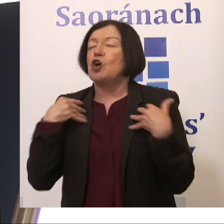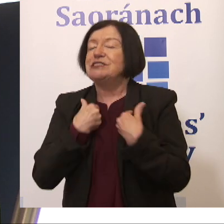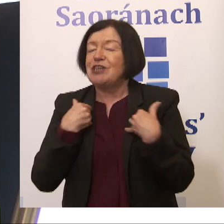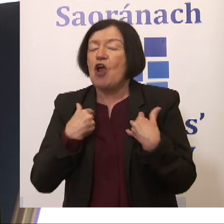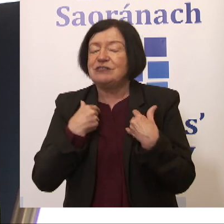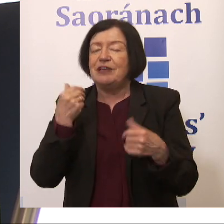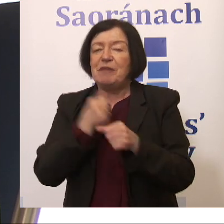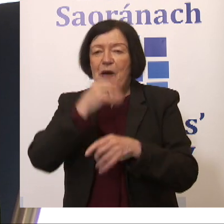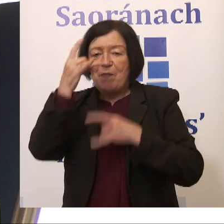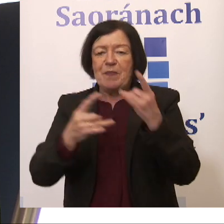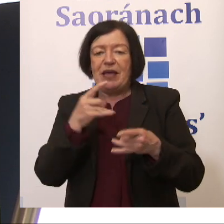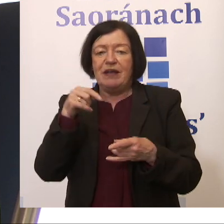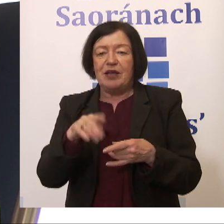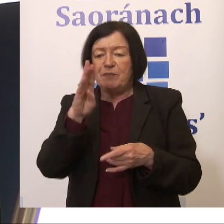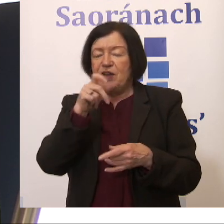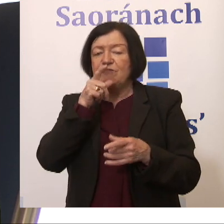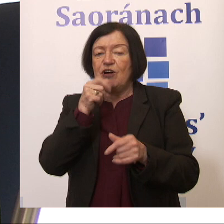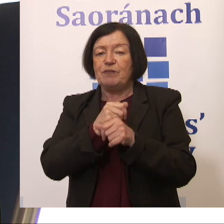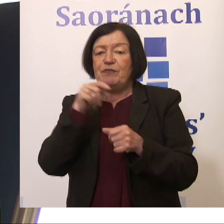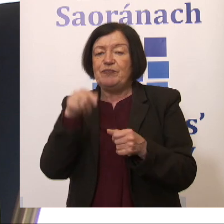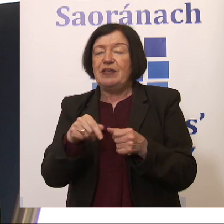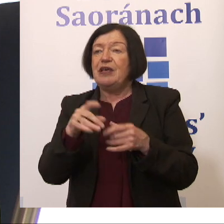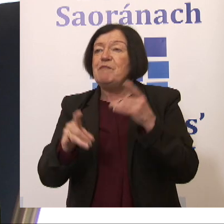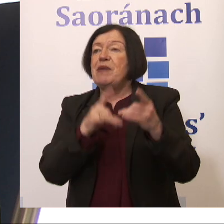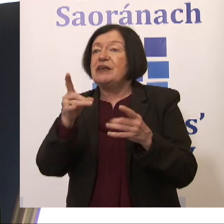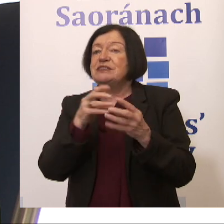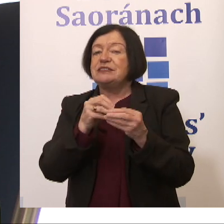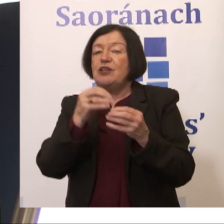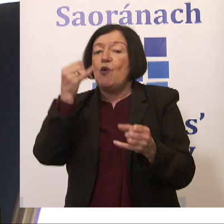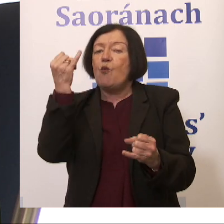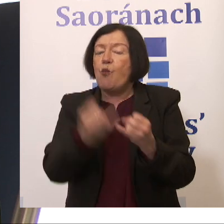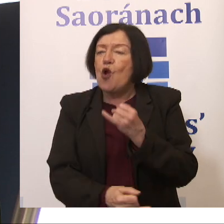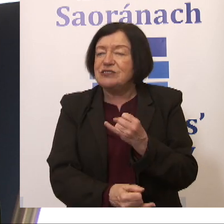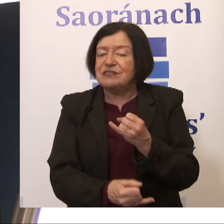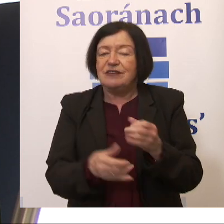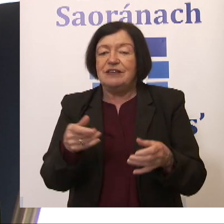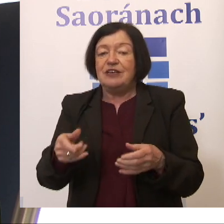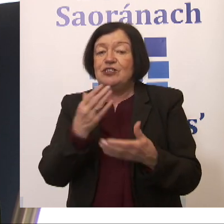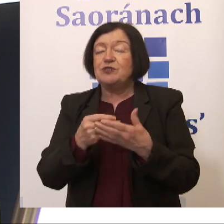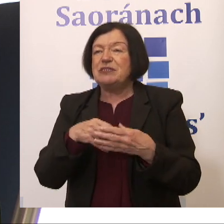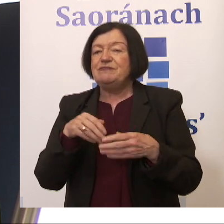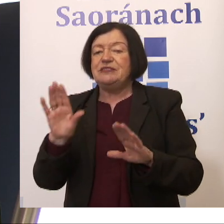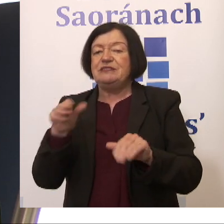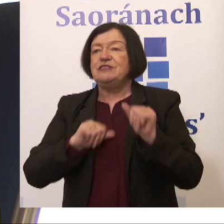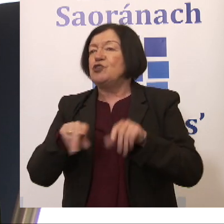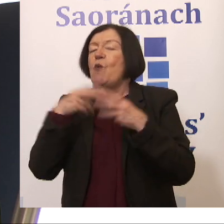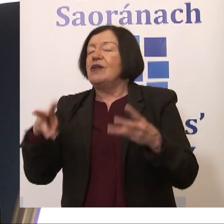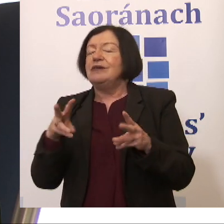about making, you know, Bertie talked earlier on about the potential for making something worse. So sometimes resistance is, oh, they just don't want to